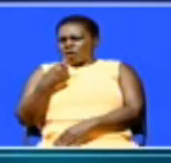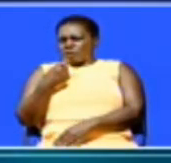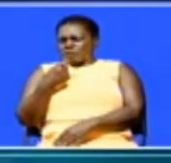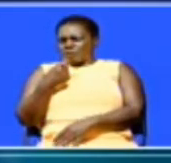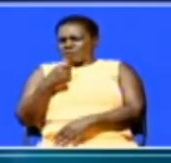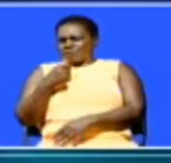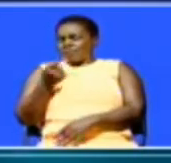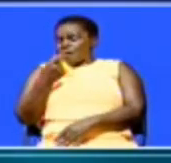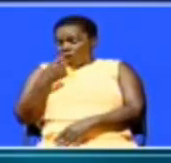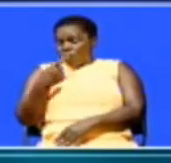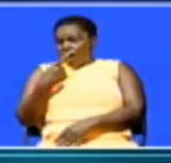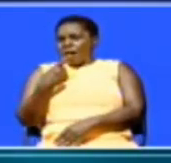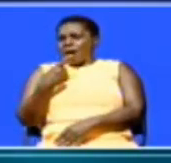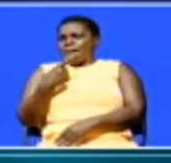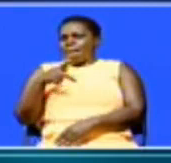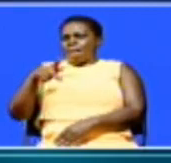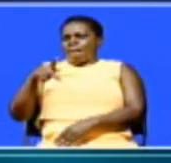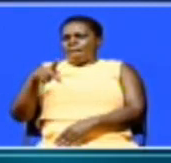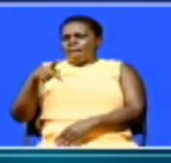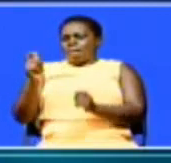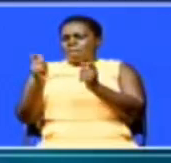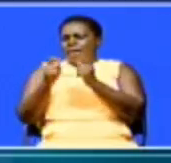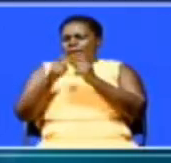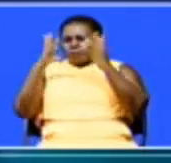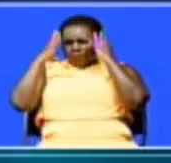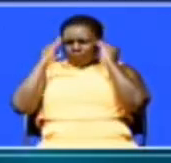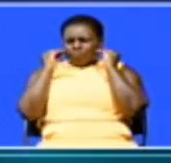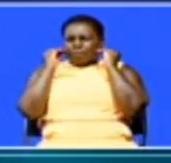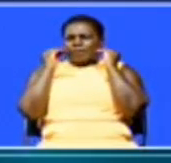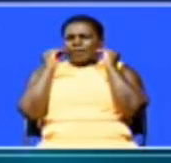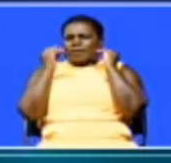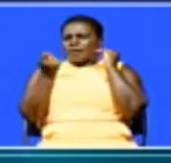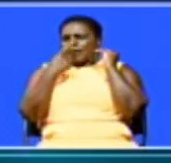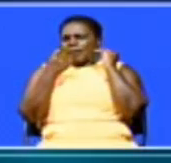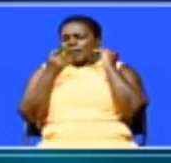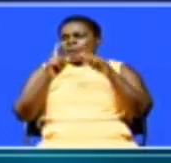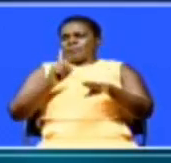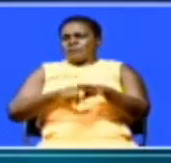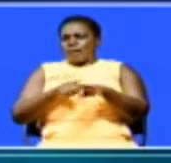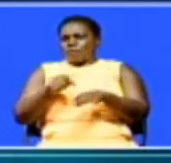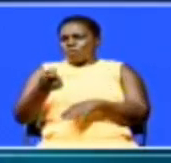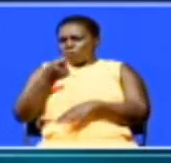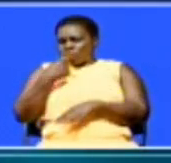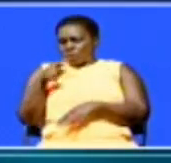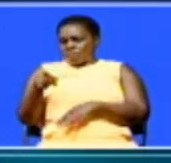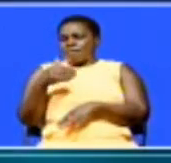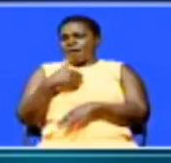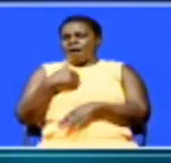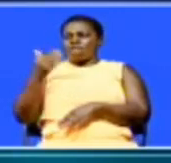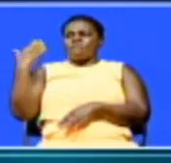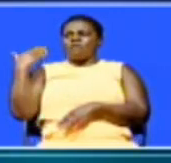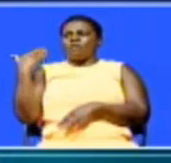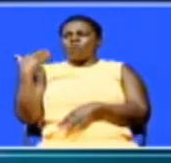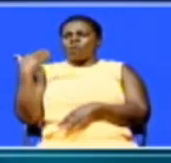chloromycin antibiotics and paracetamol. Apparently, if you take ibuprofen, because that's what I had